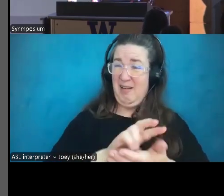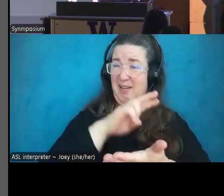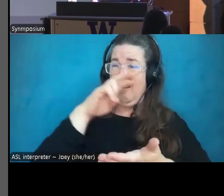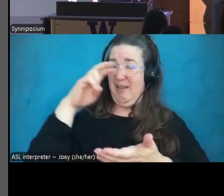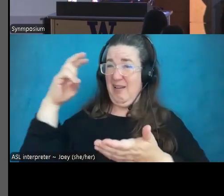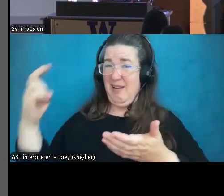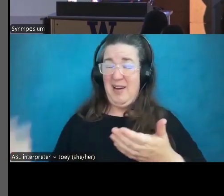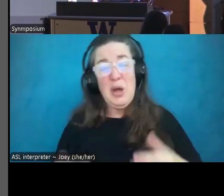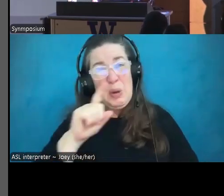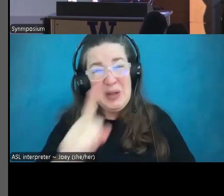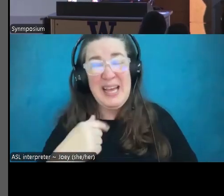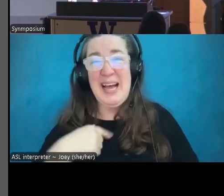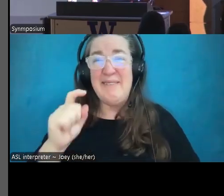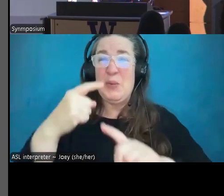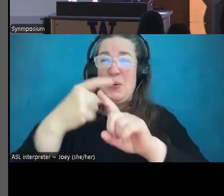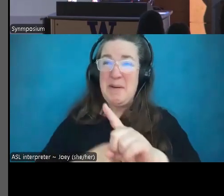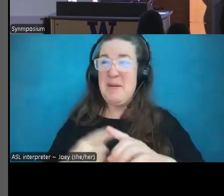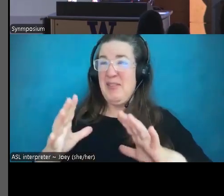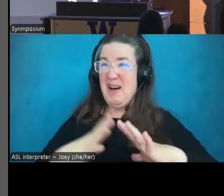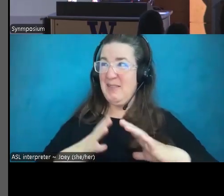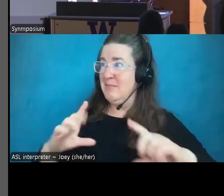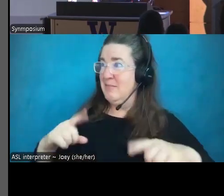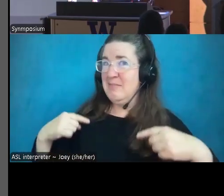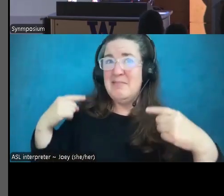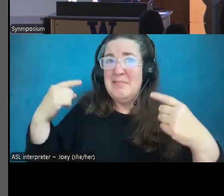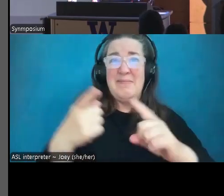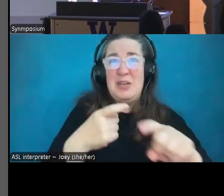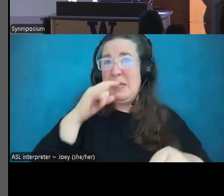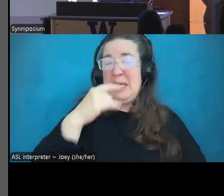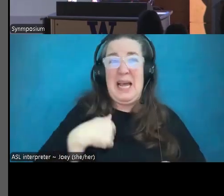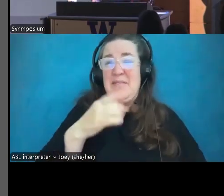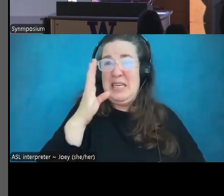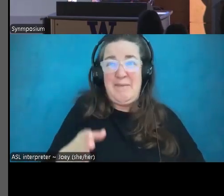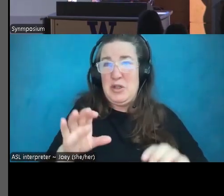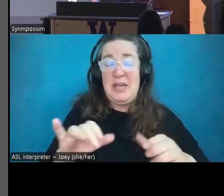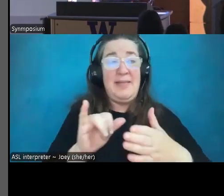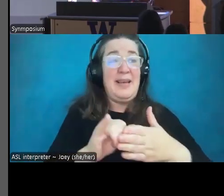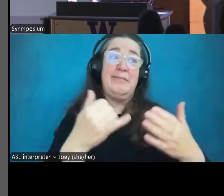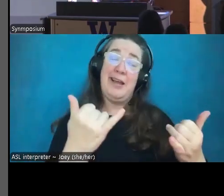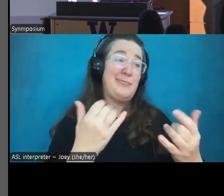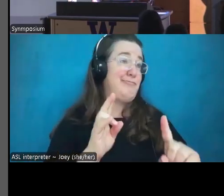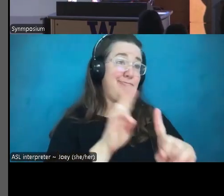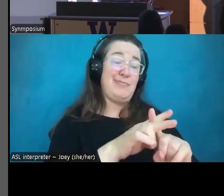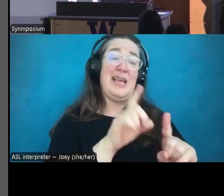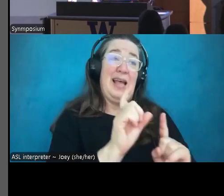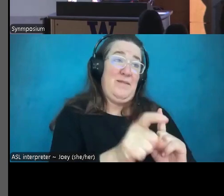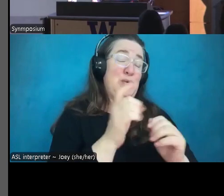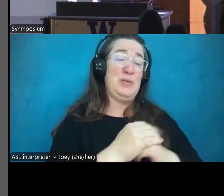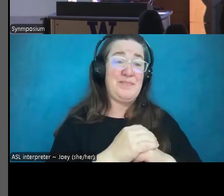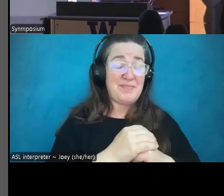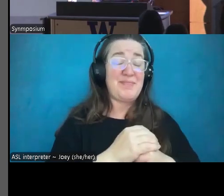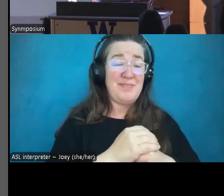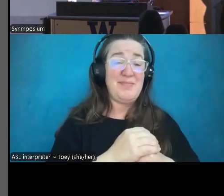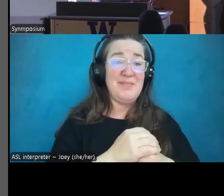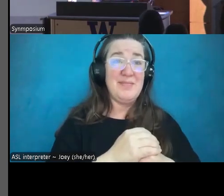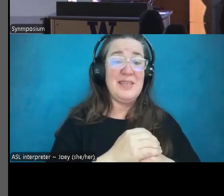Now you got to, right? And patients get a lot better if they actually, and when they take, that's not the time to,